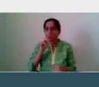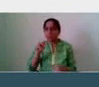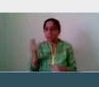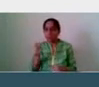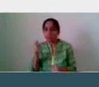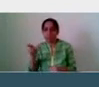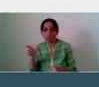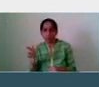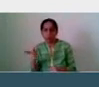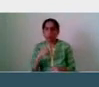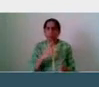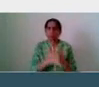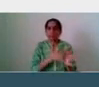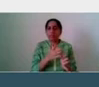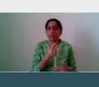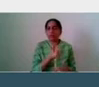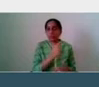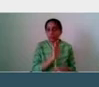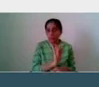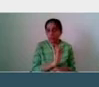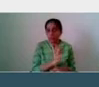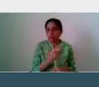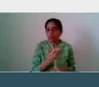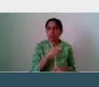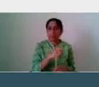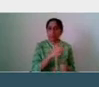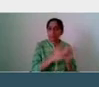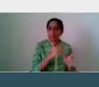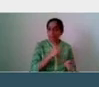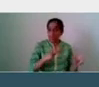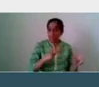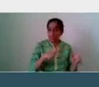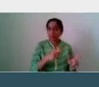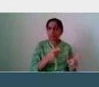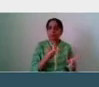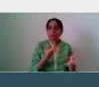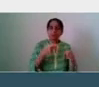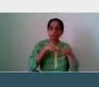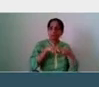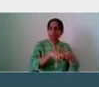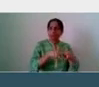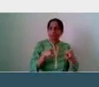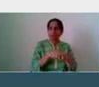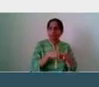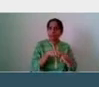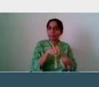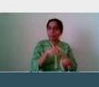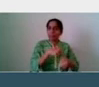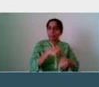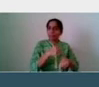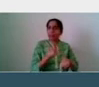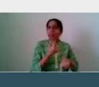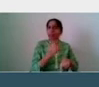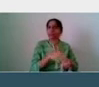also uh is that simultaneously you can do more than one thing as you have most probably been